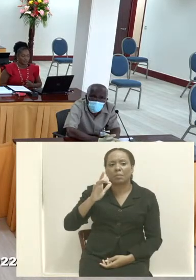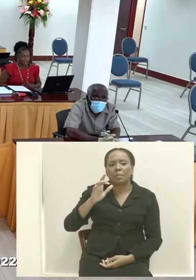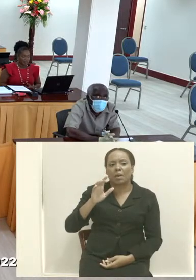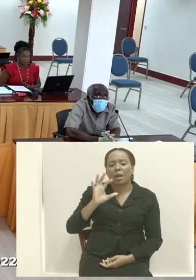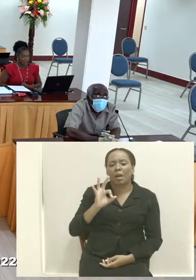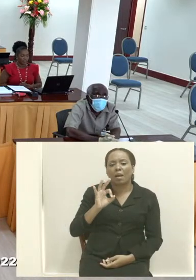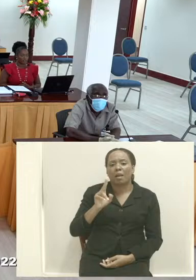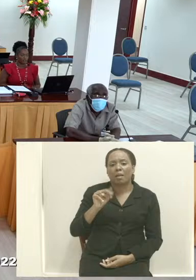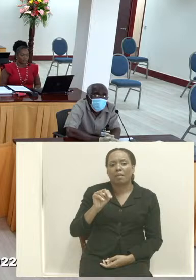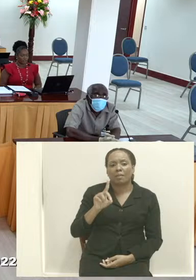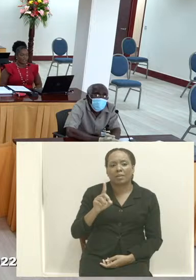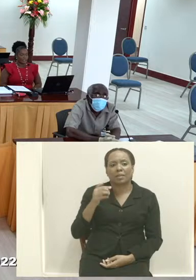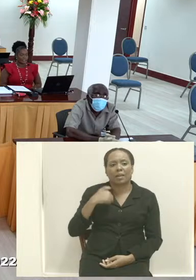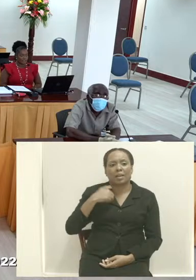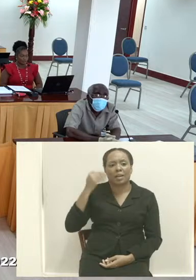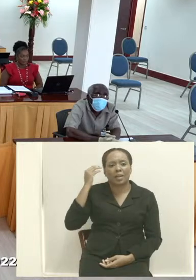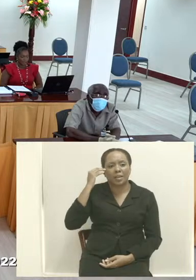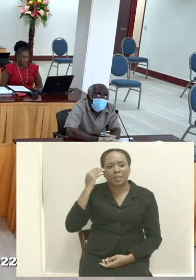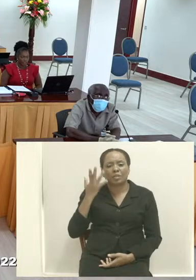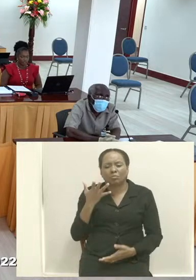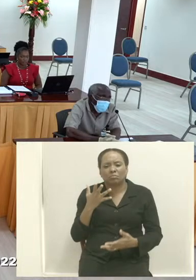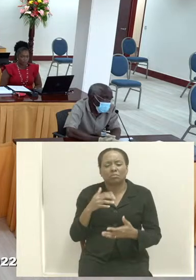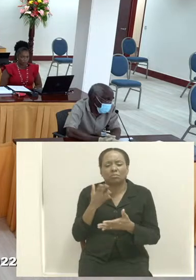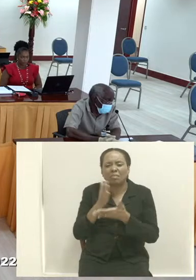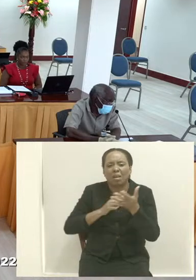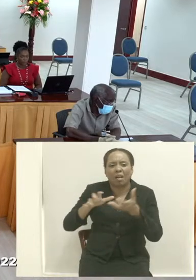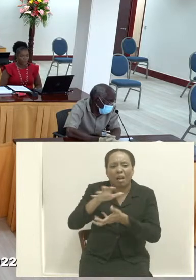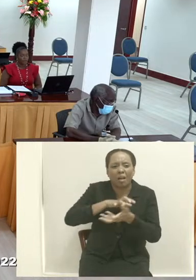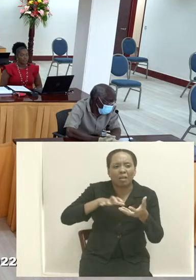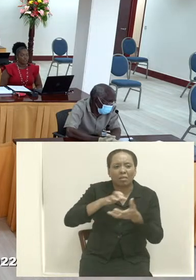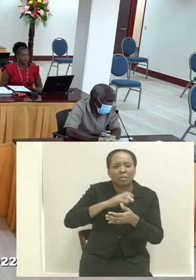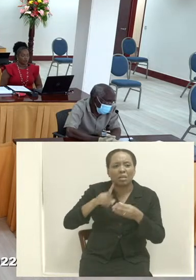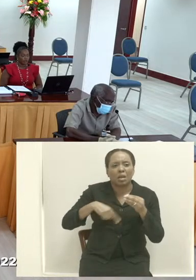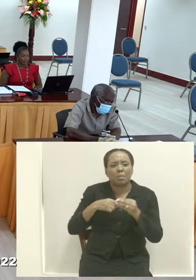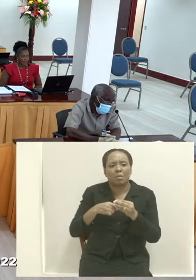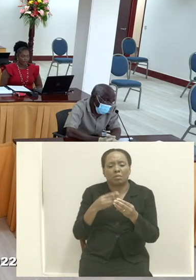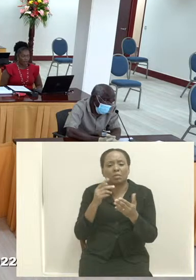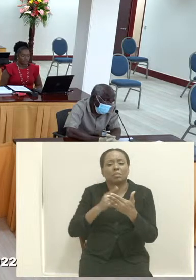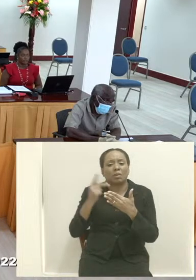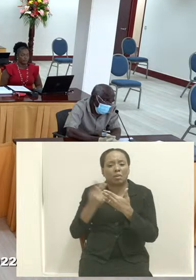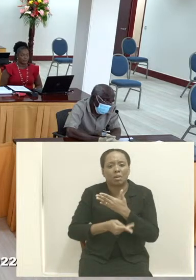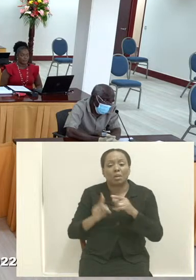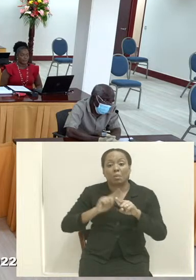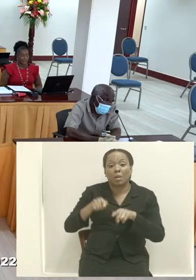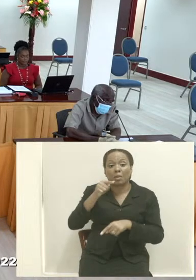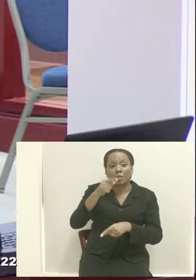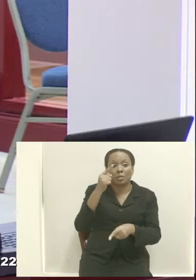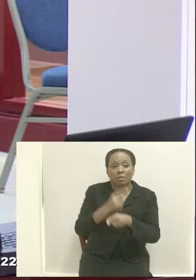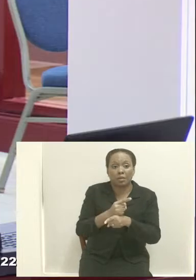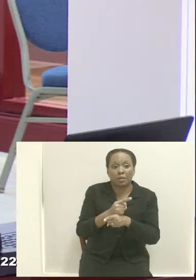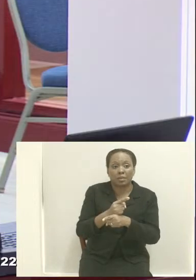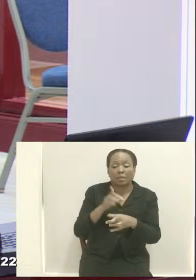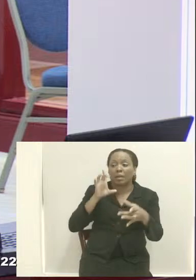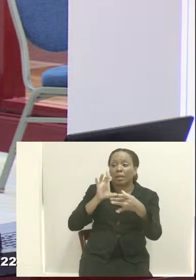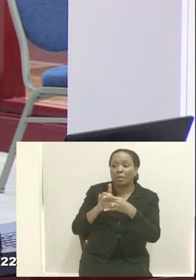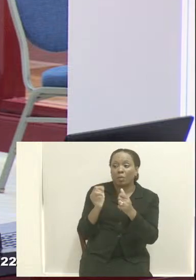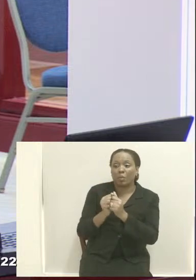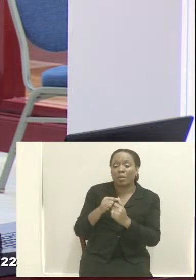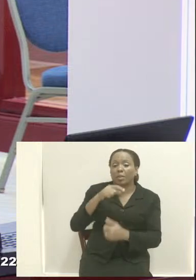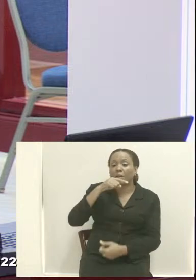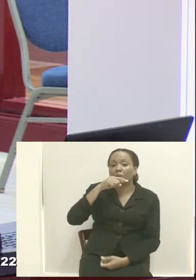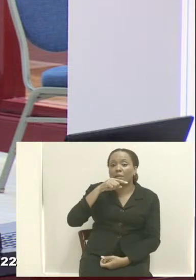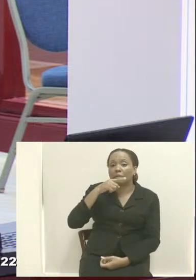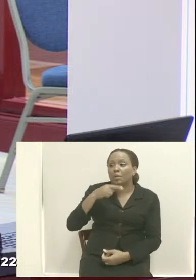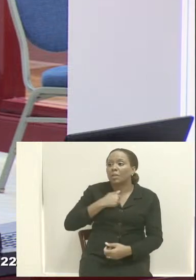Energy Investment Program. So you are correct, under the Public Sector Smart Energy Program, which is 0457. Sorry, I said 045